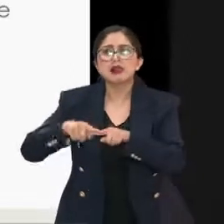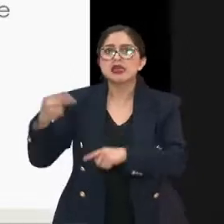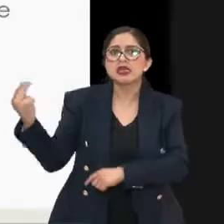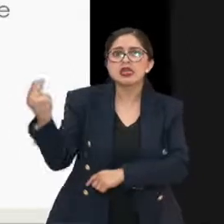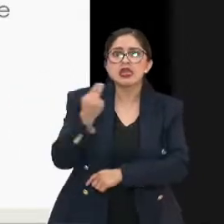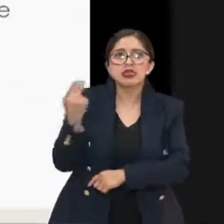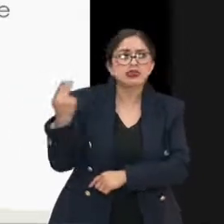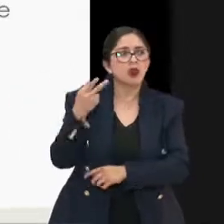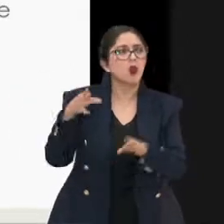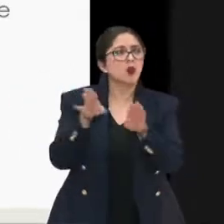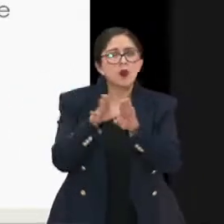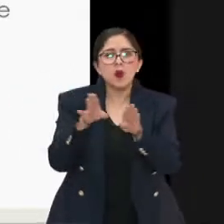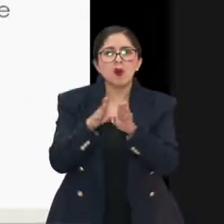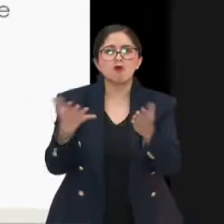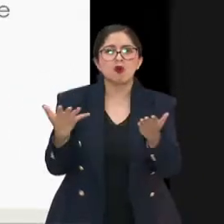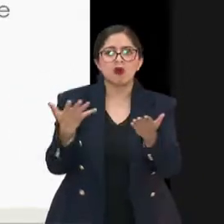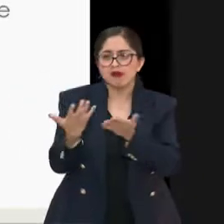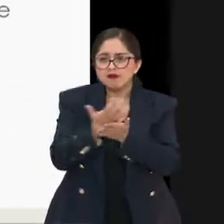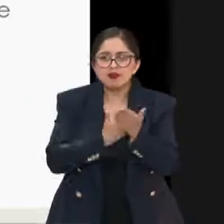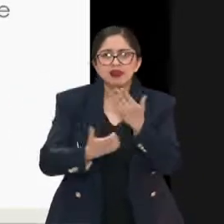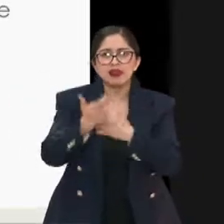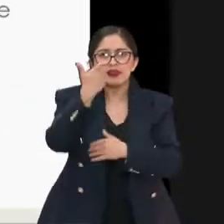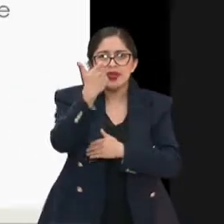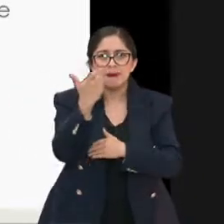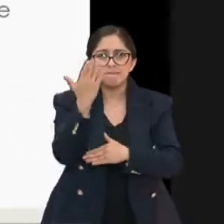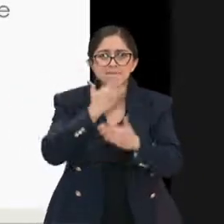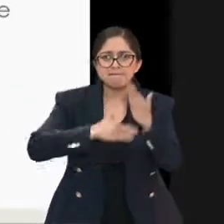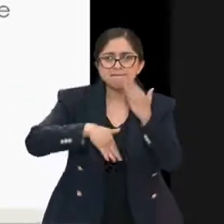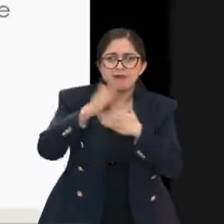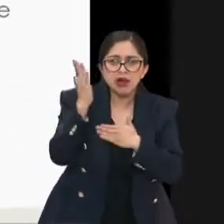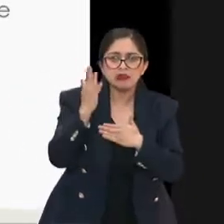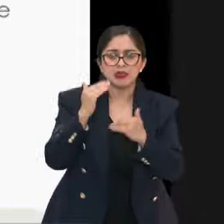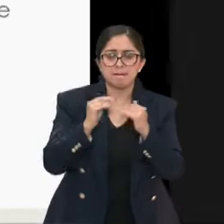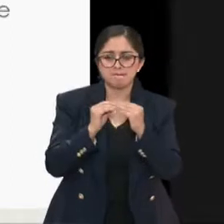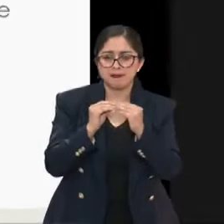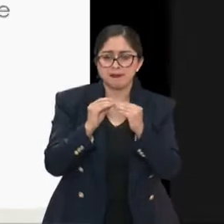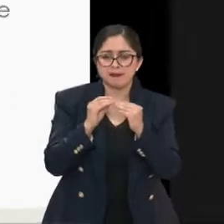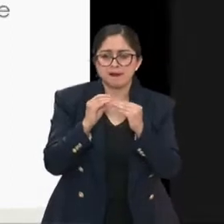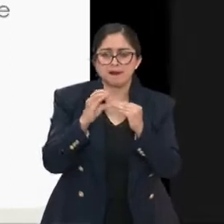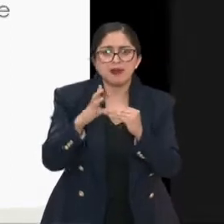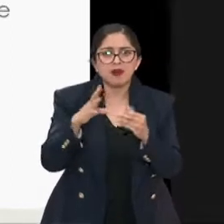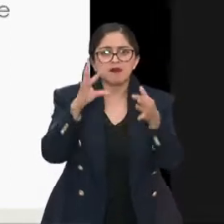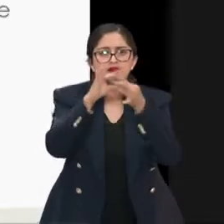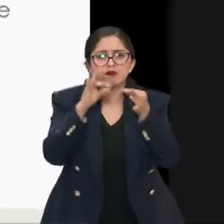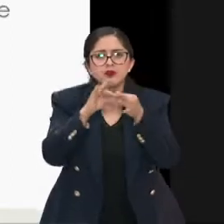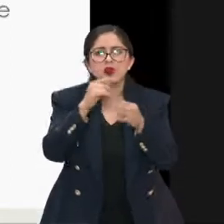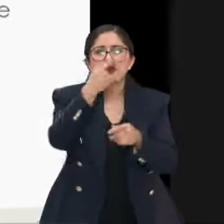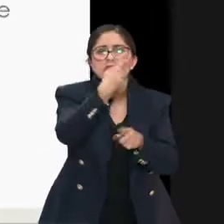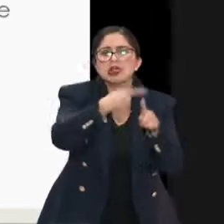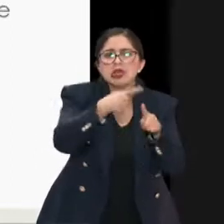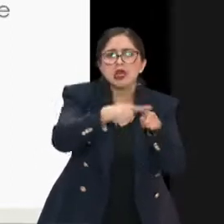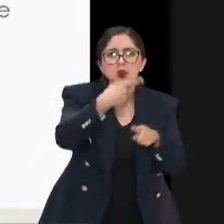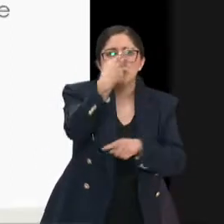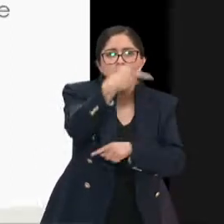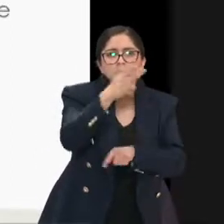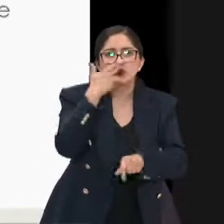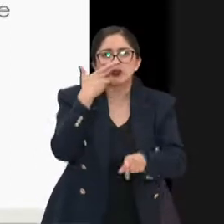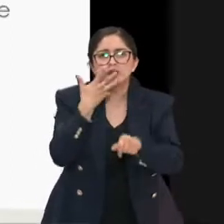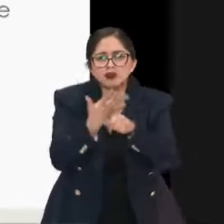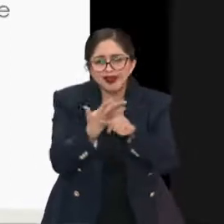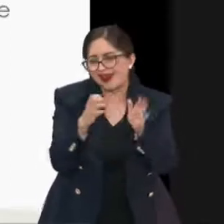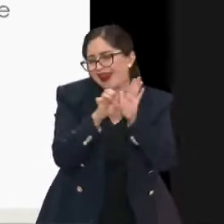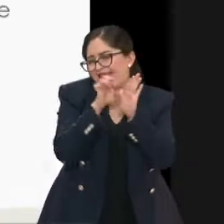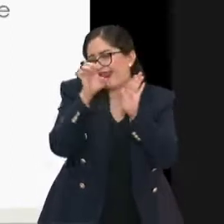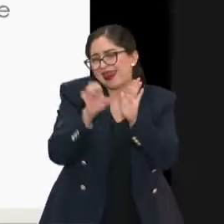also there were sectors that were not willing to abide by the rules of the health rules